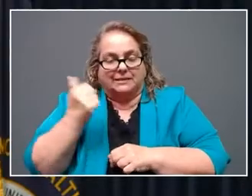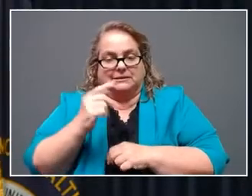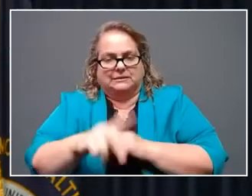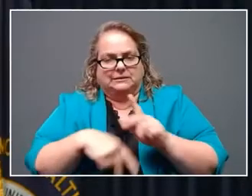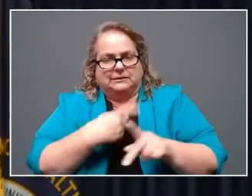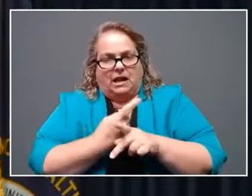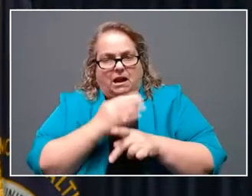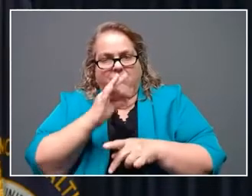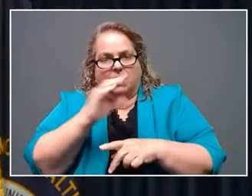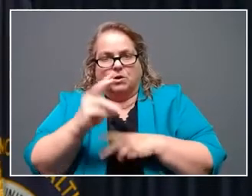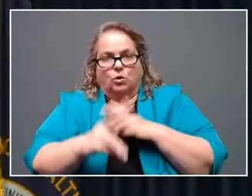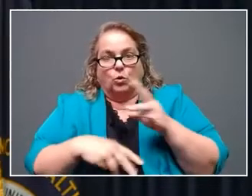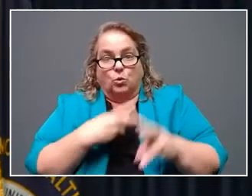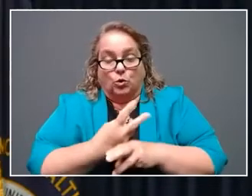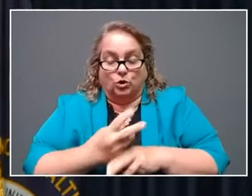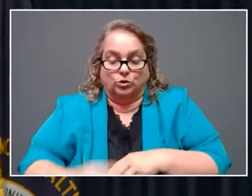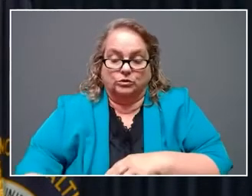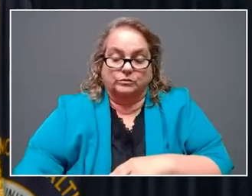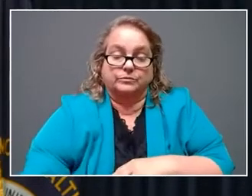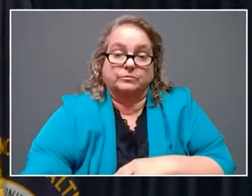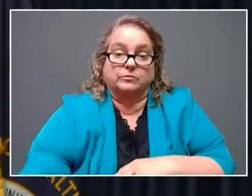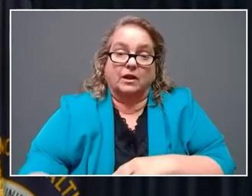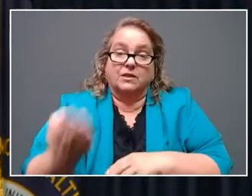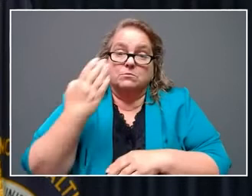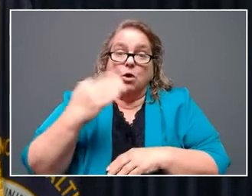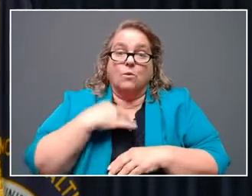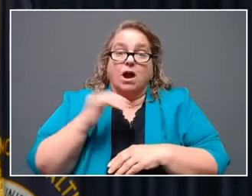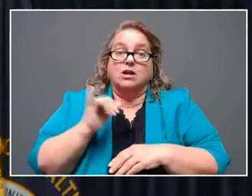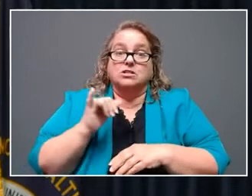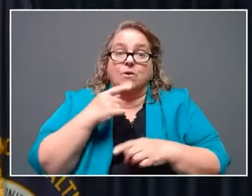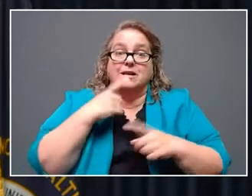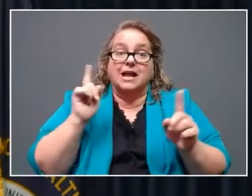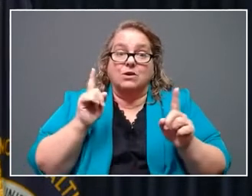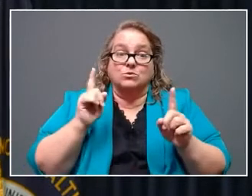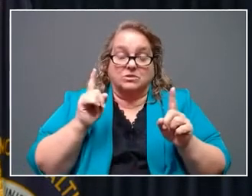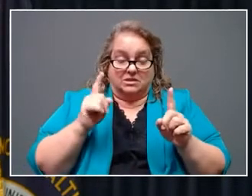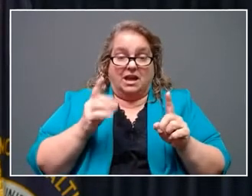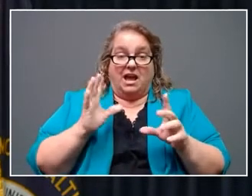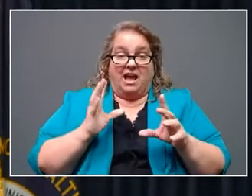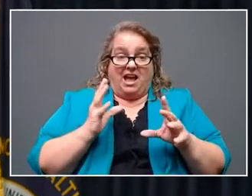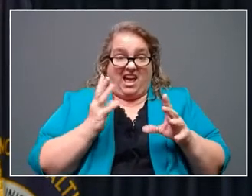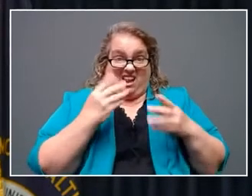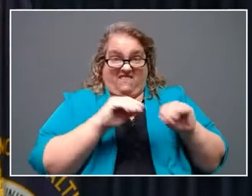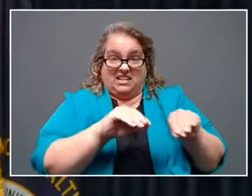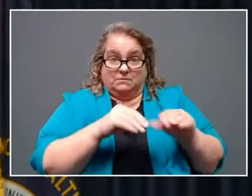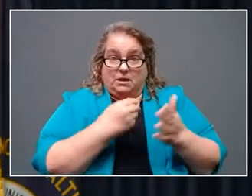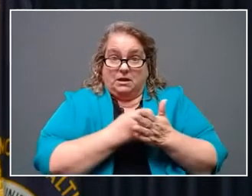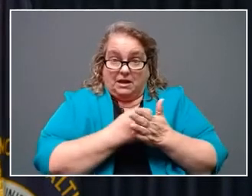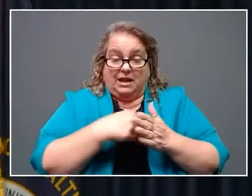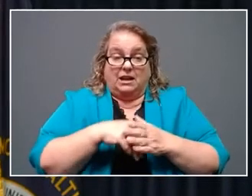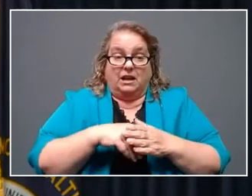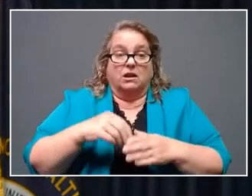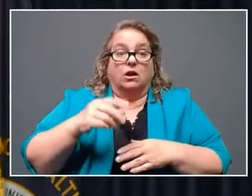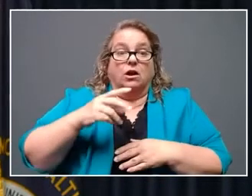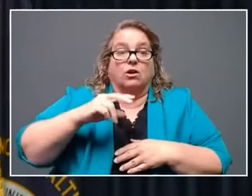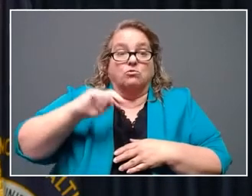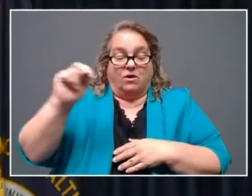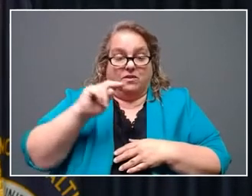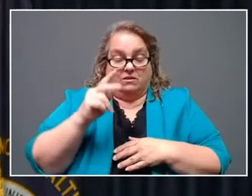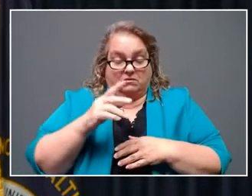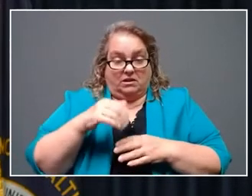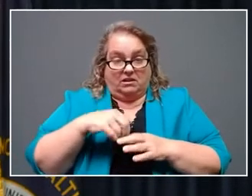This morning, we also announced an investment in West Kentucky. Leaders at HHO Carbon Clean Systems are investing